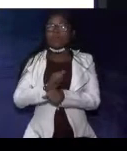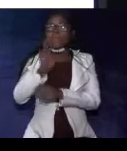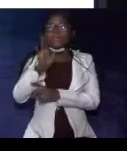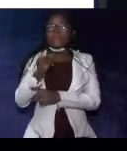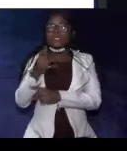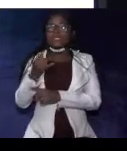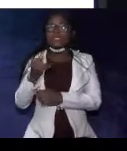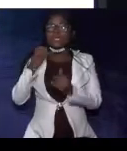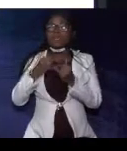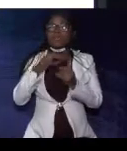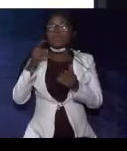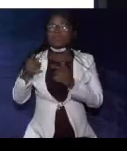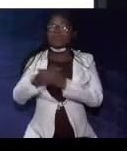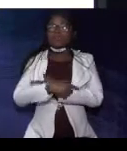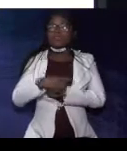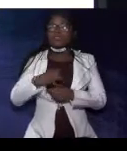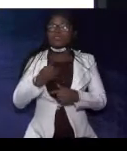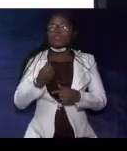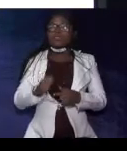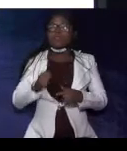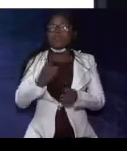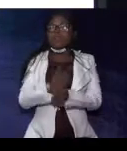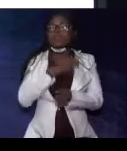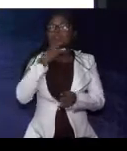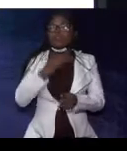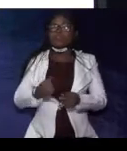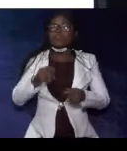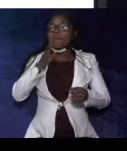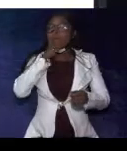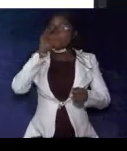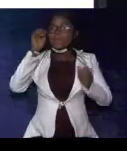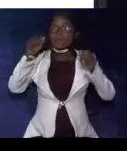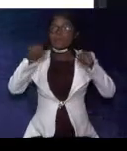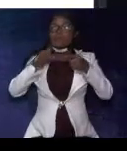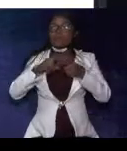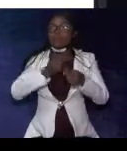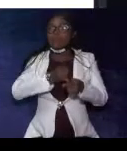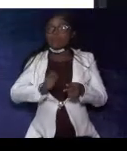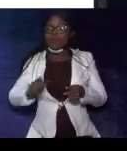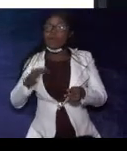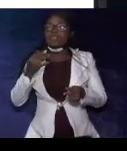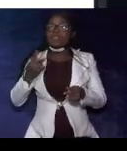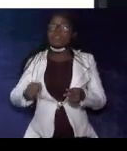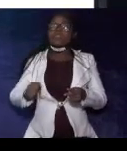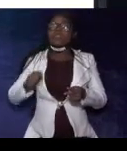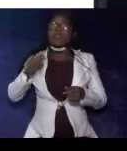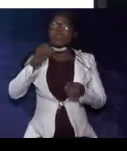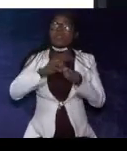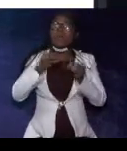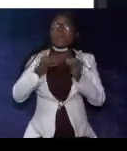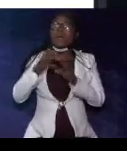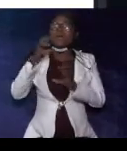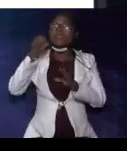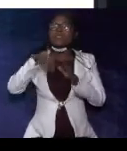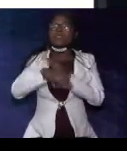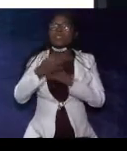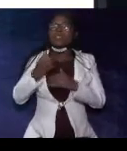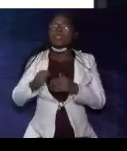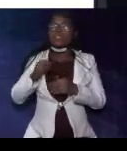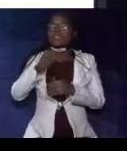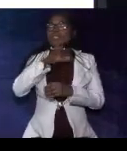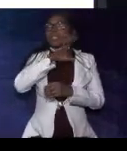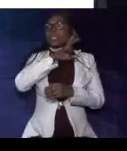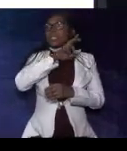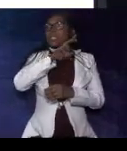By the end of this lesson, you should be able to write numbers in trillions in figure. Now remember on Tuesday we had